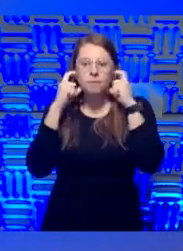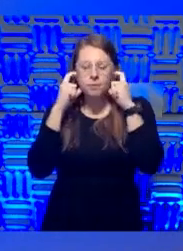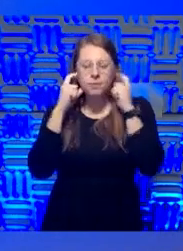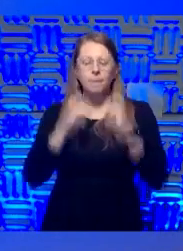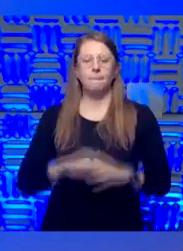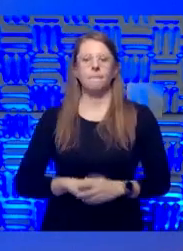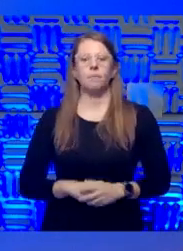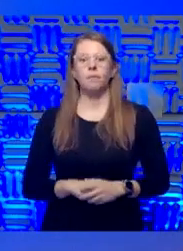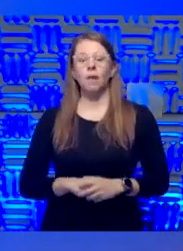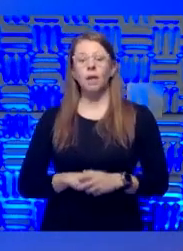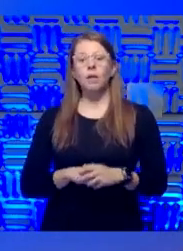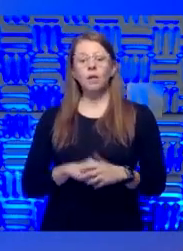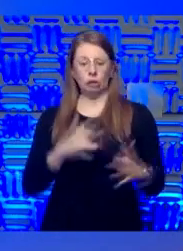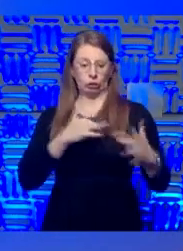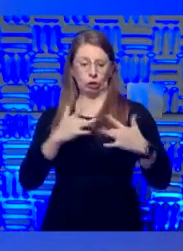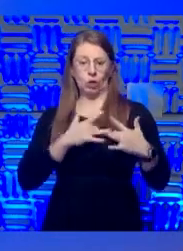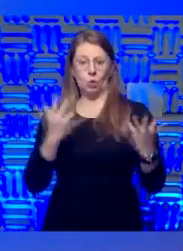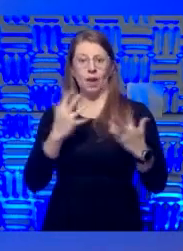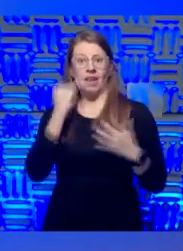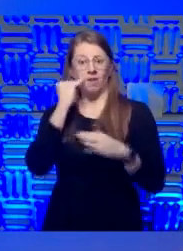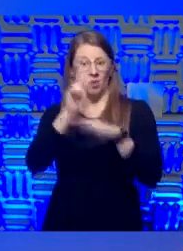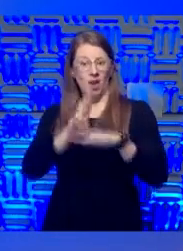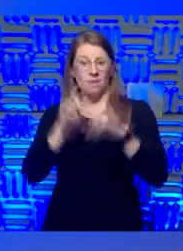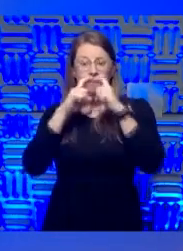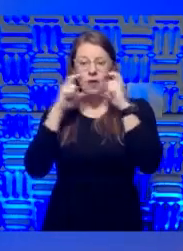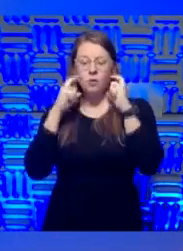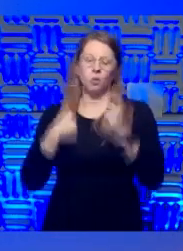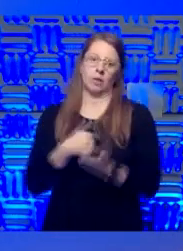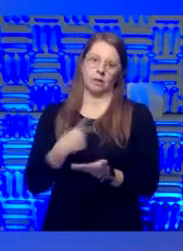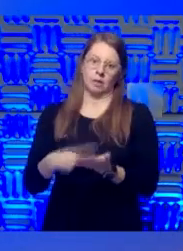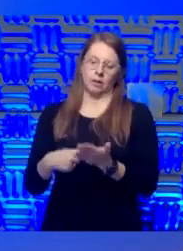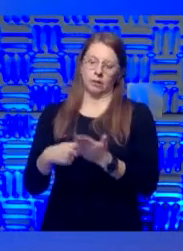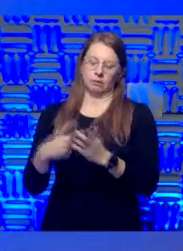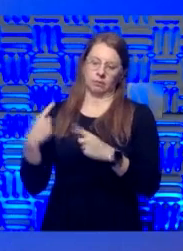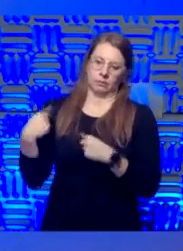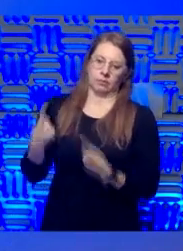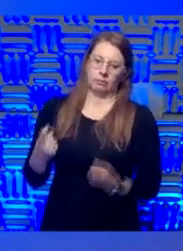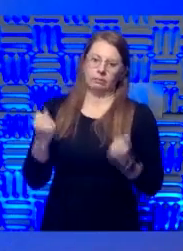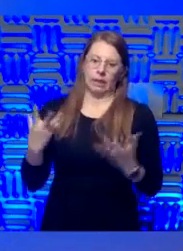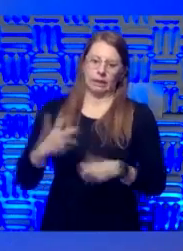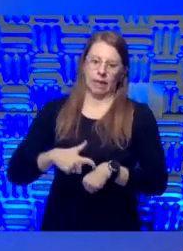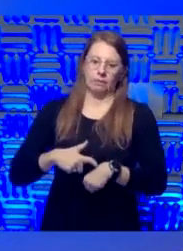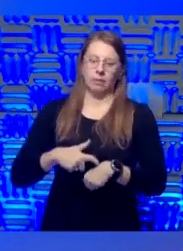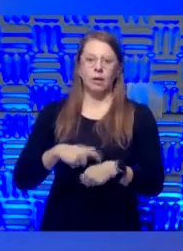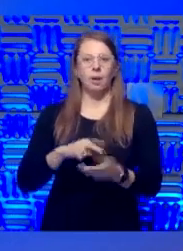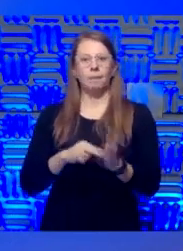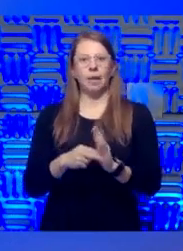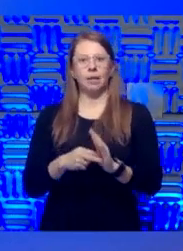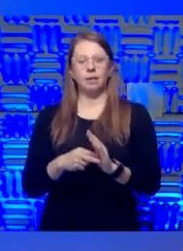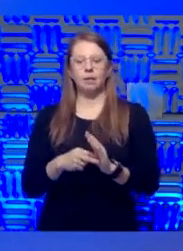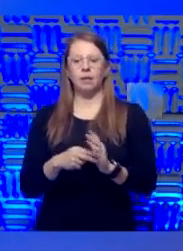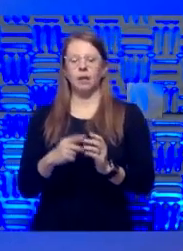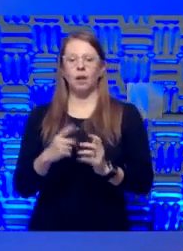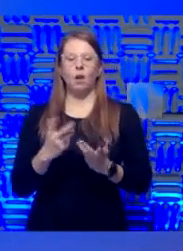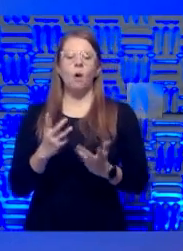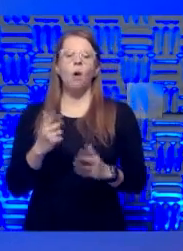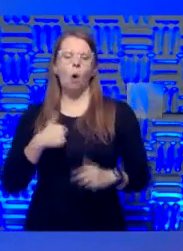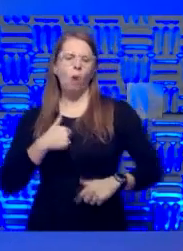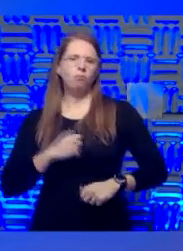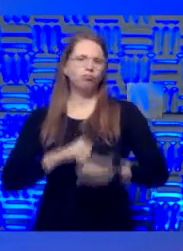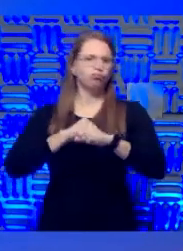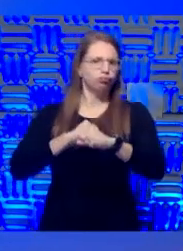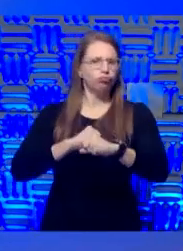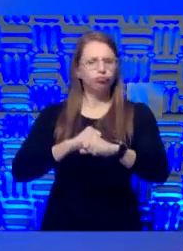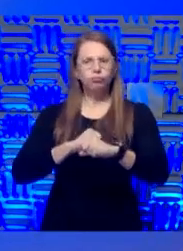concerned that if you wear a mask, as we have talked about many times, it's going to cause a false sense of security. You need to continue